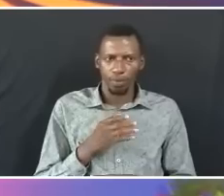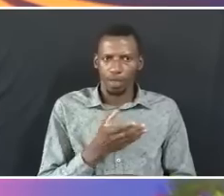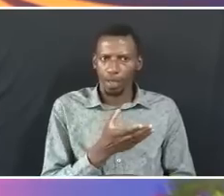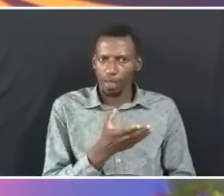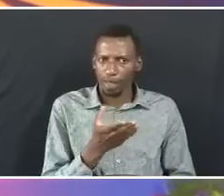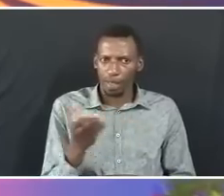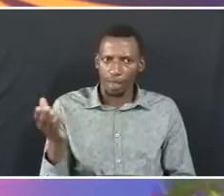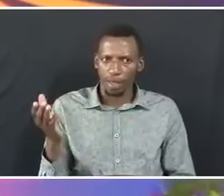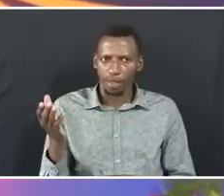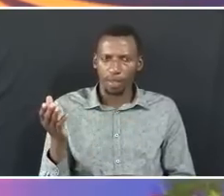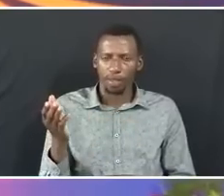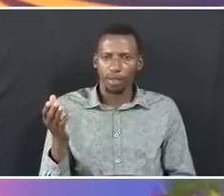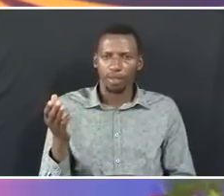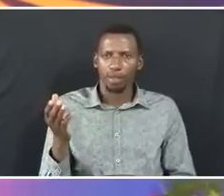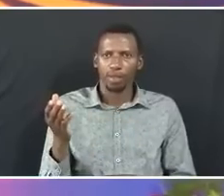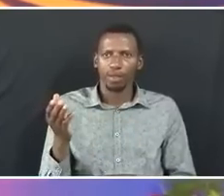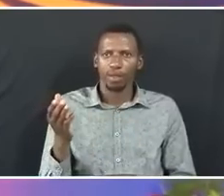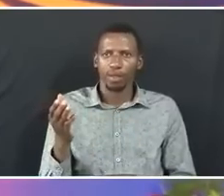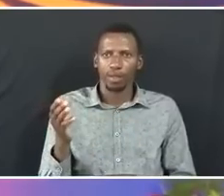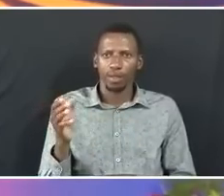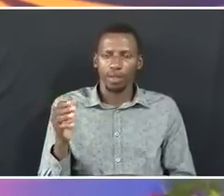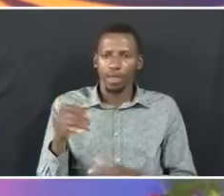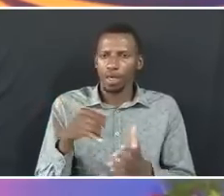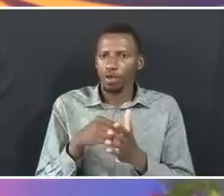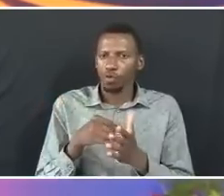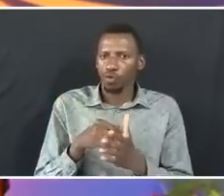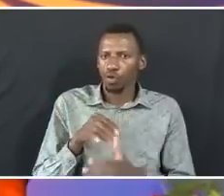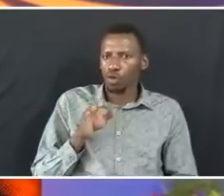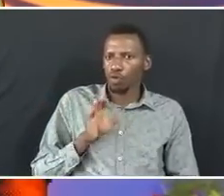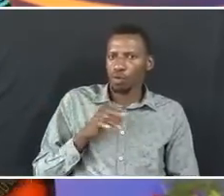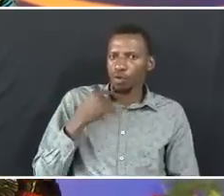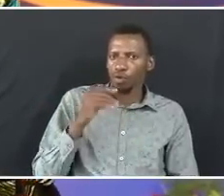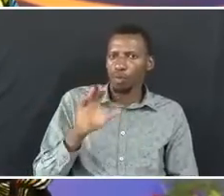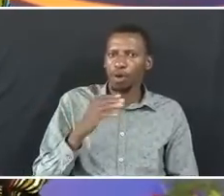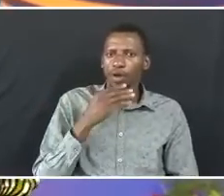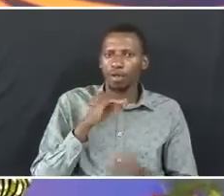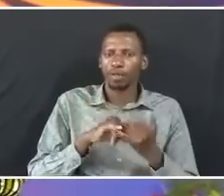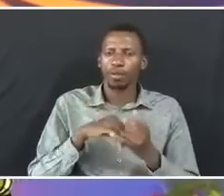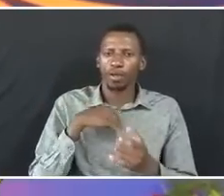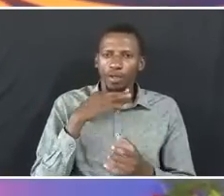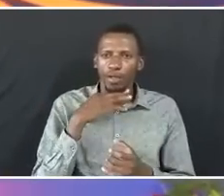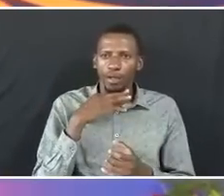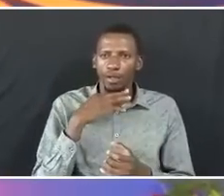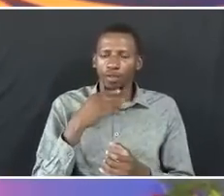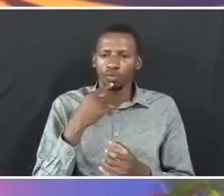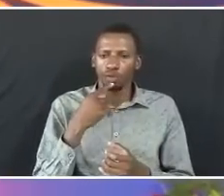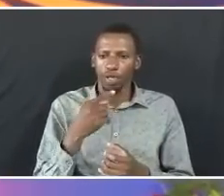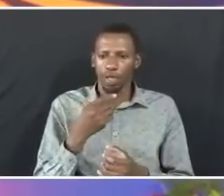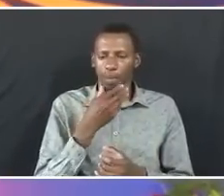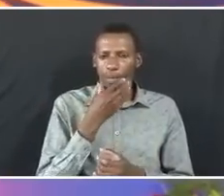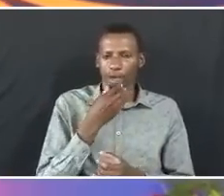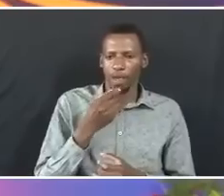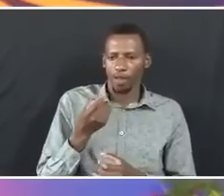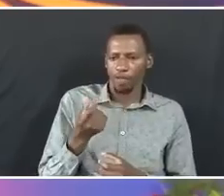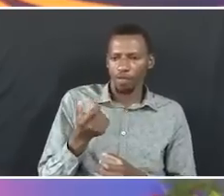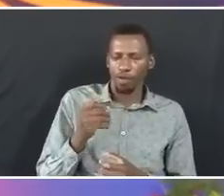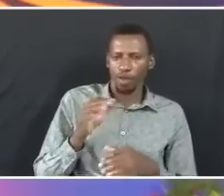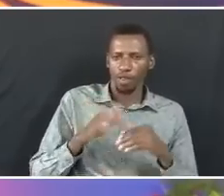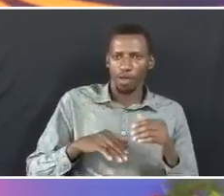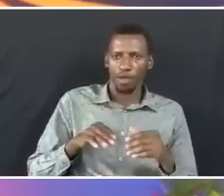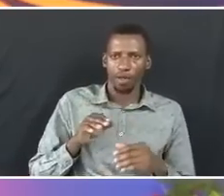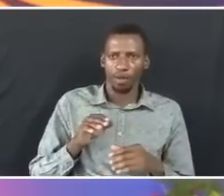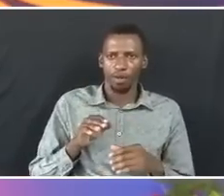widows to conclude that men are fewer than women? Chances are the excess of